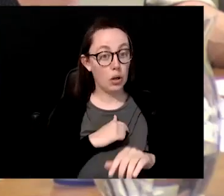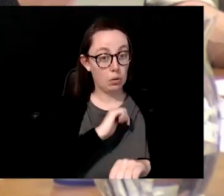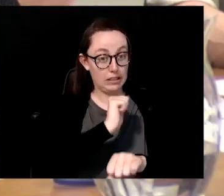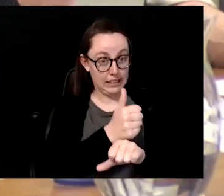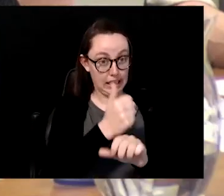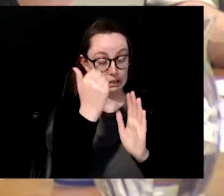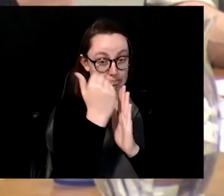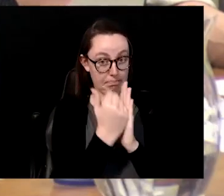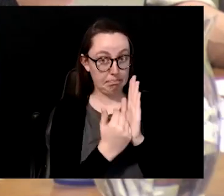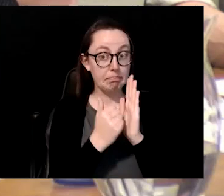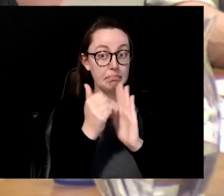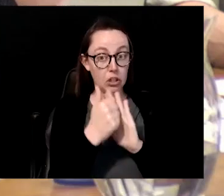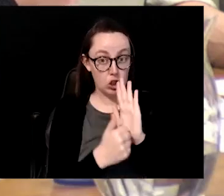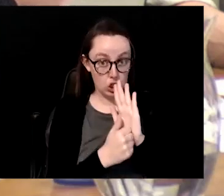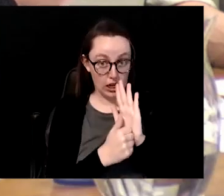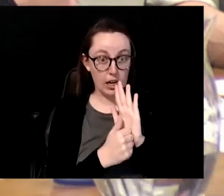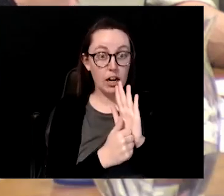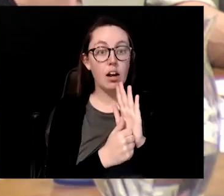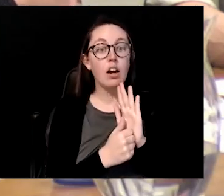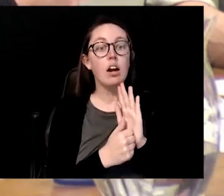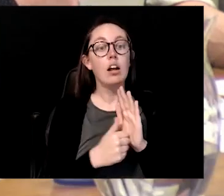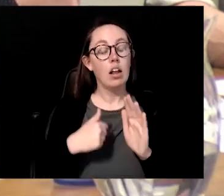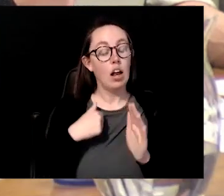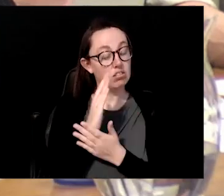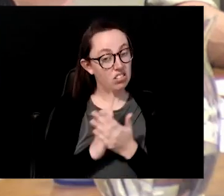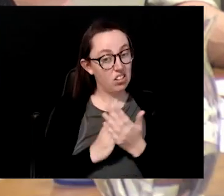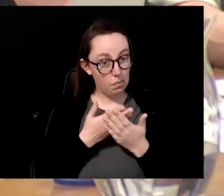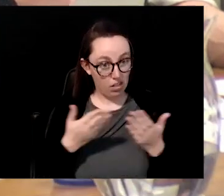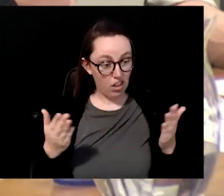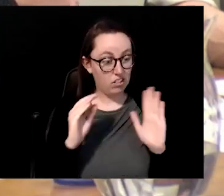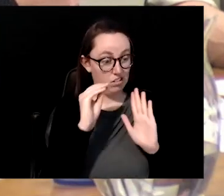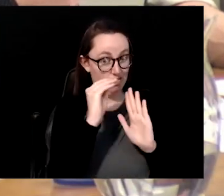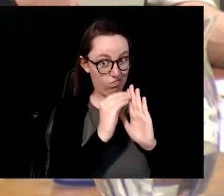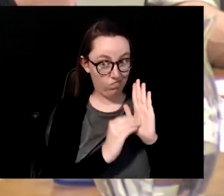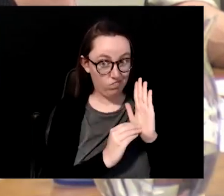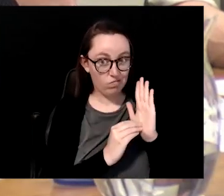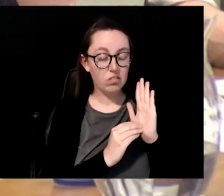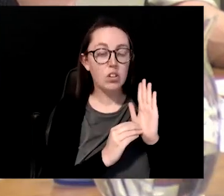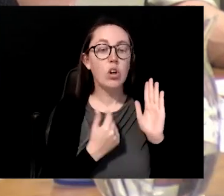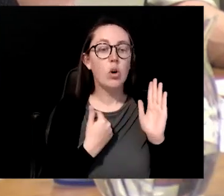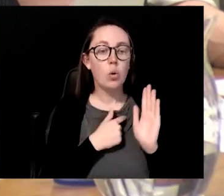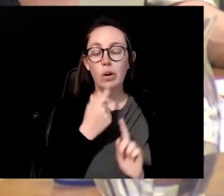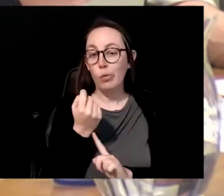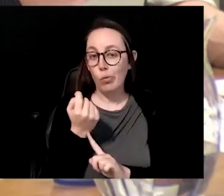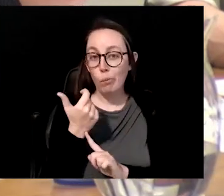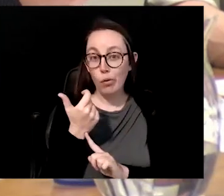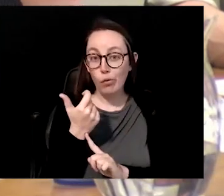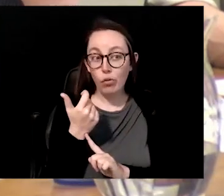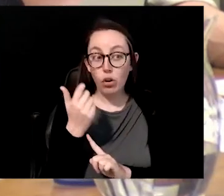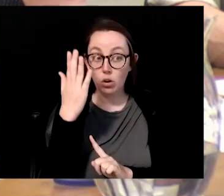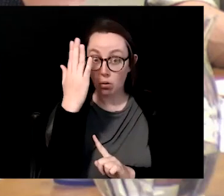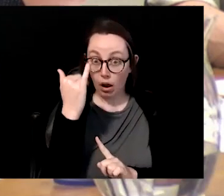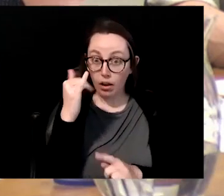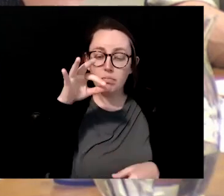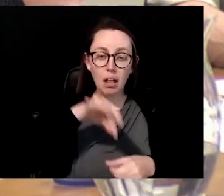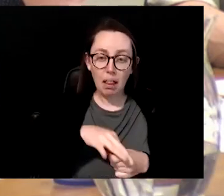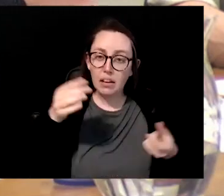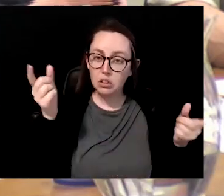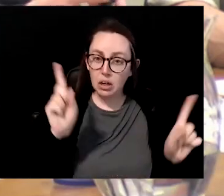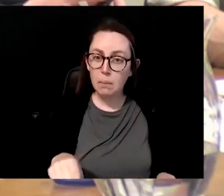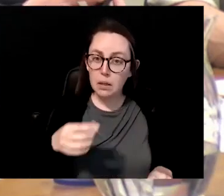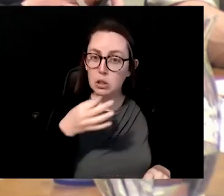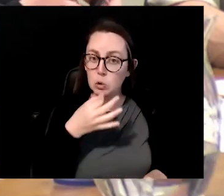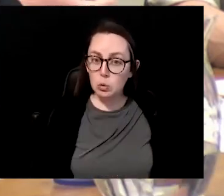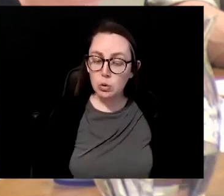there were some things that were originally on the agenda that we took off because of the election um